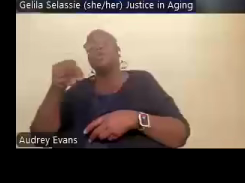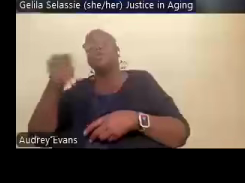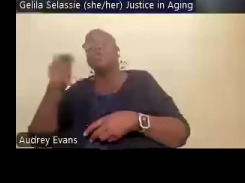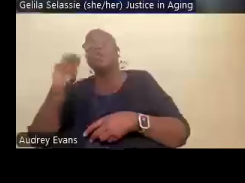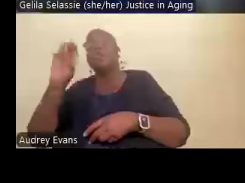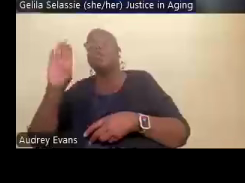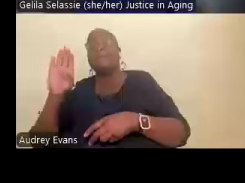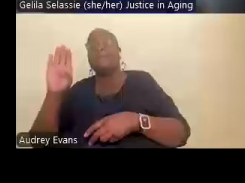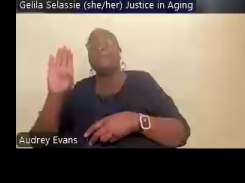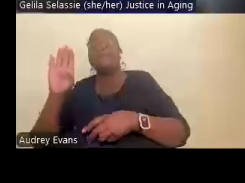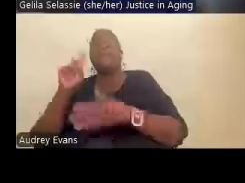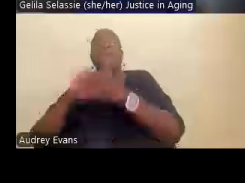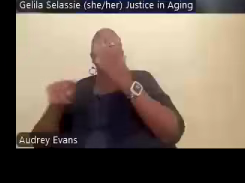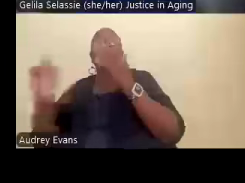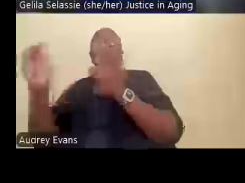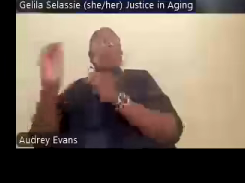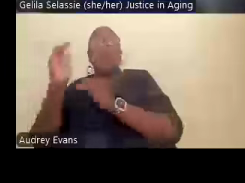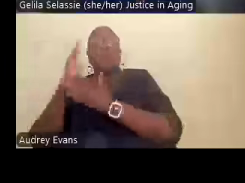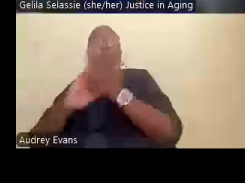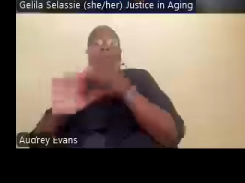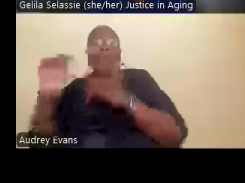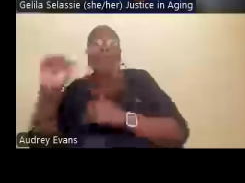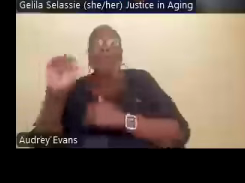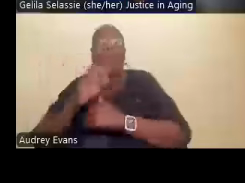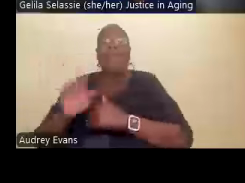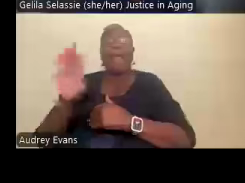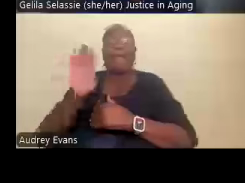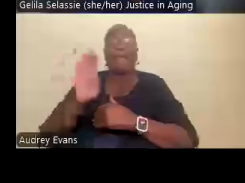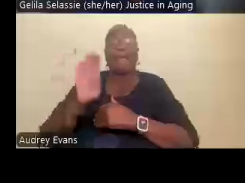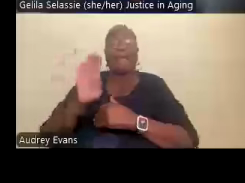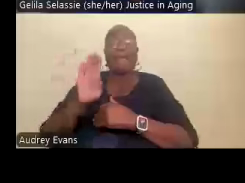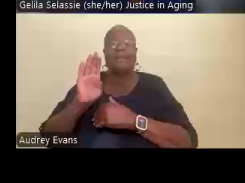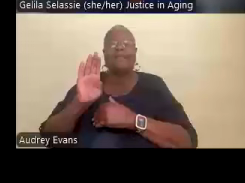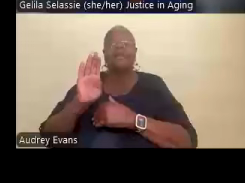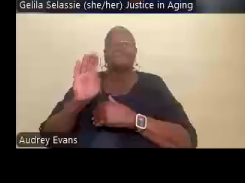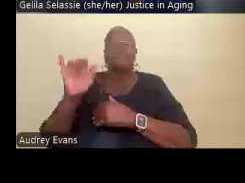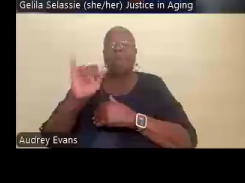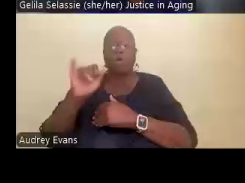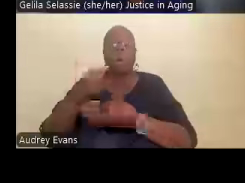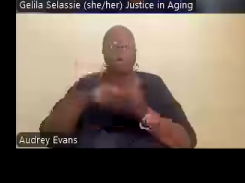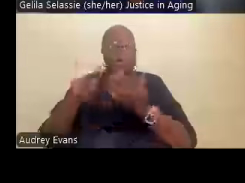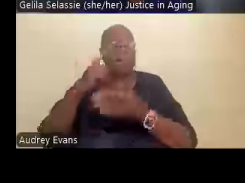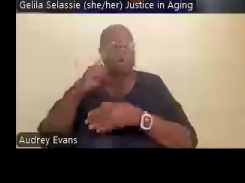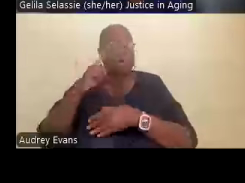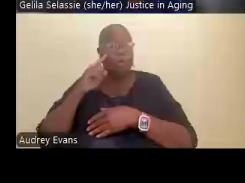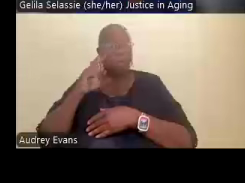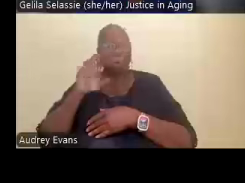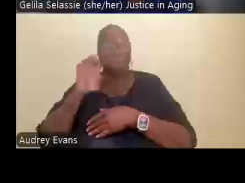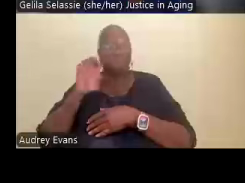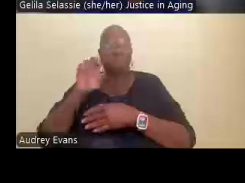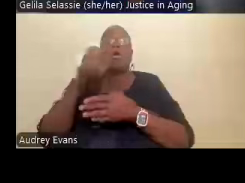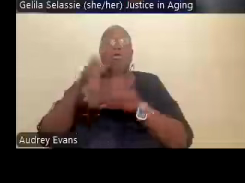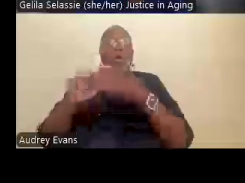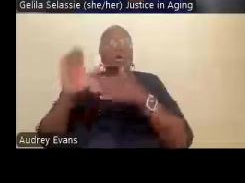pays beyond the Medicare Part A and B premiums. It will also pay for Medicare cost sharing